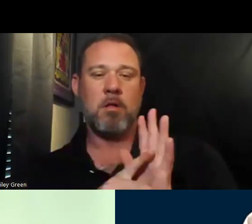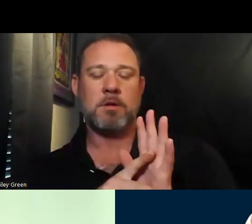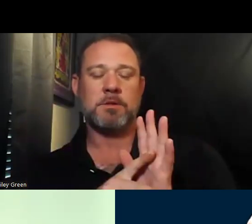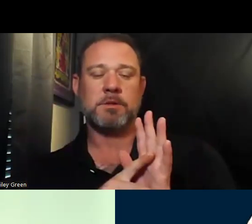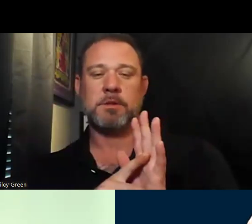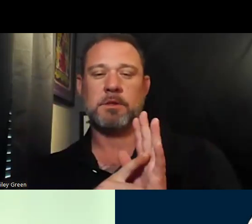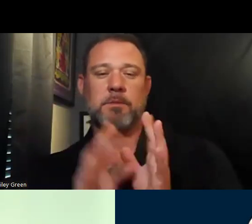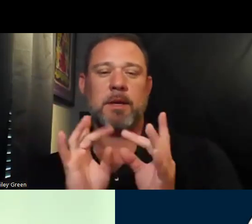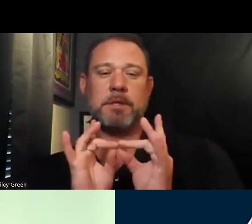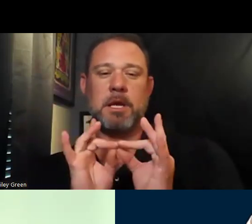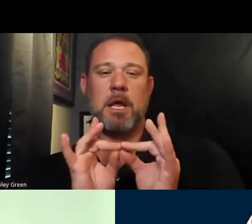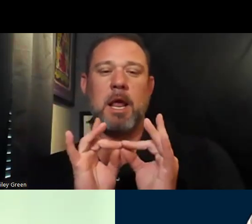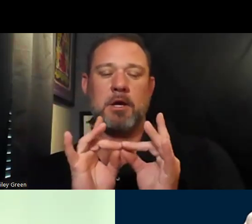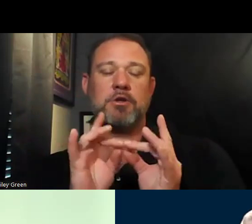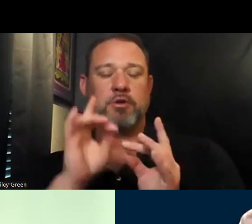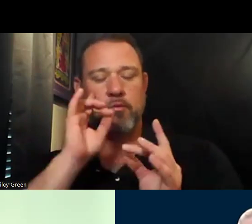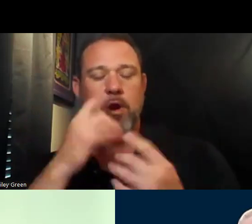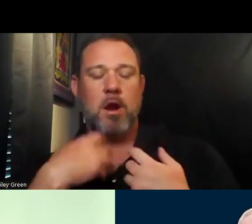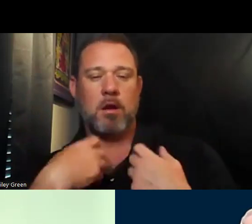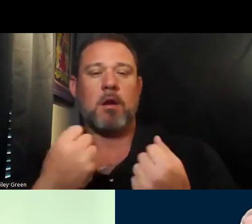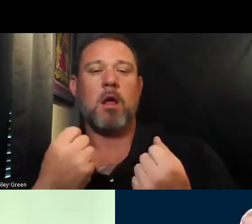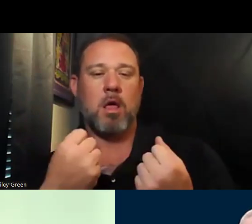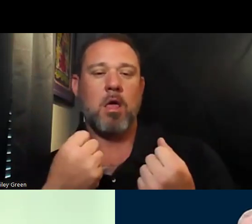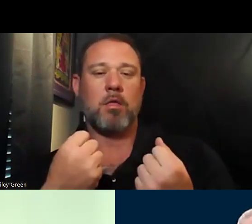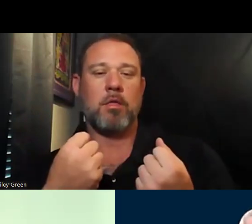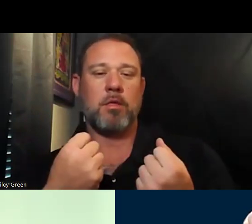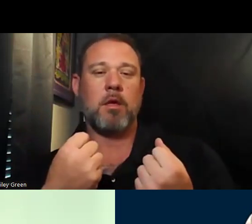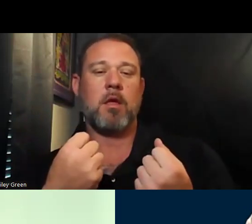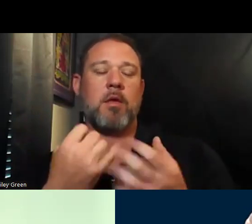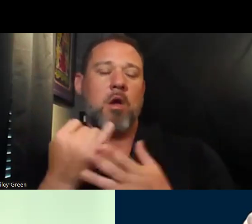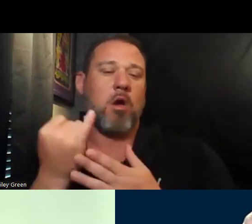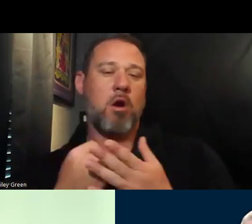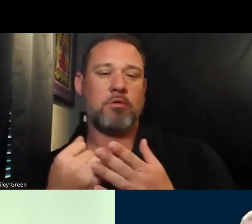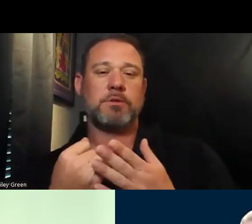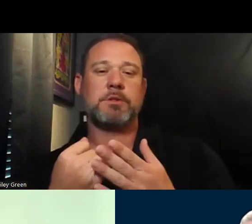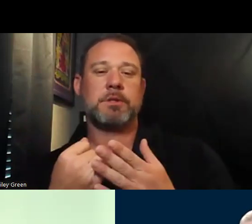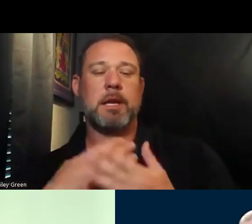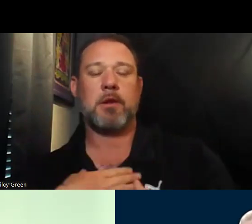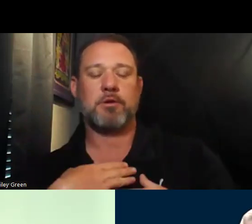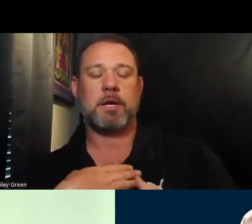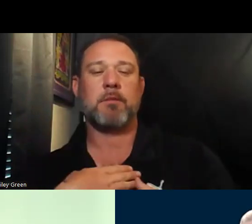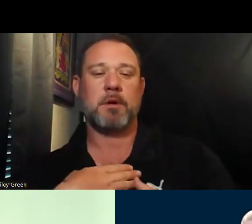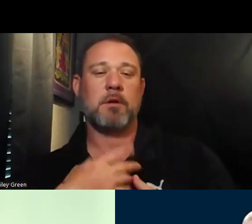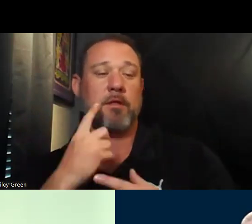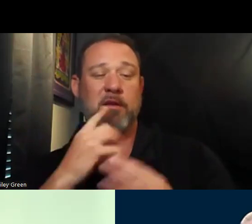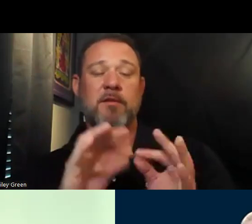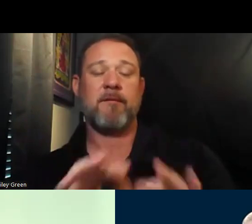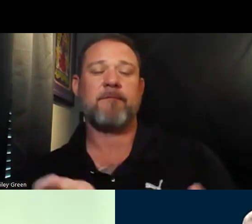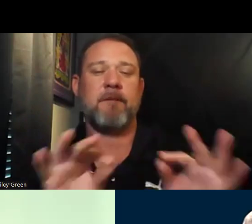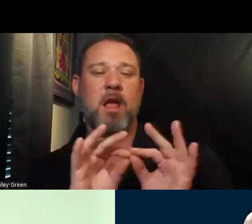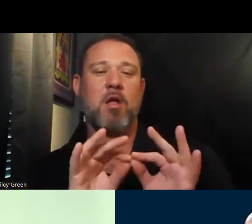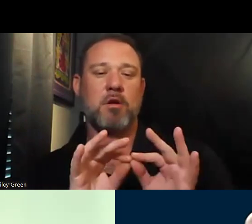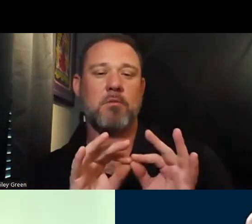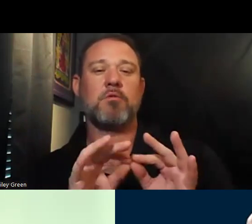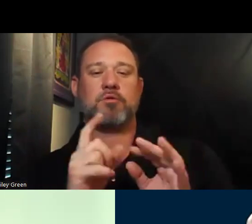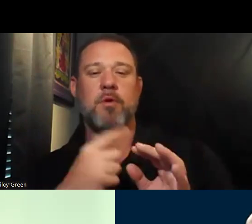the connections to brain health as well as just that the arts and entertainment space. And I think that that is a valuable place for us to also have